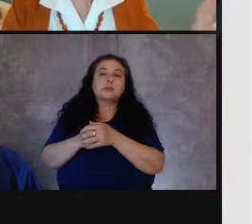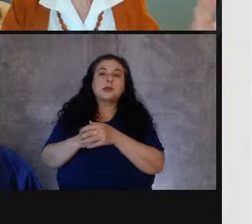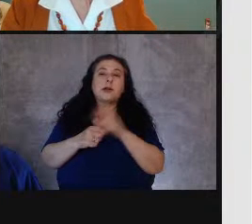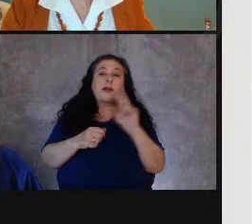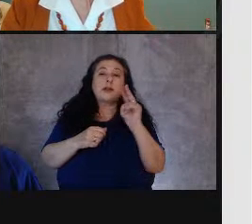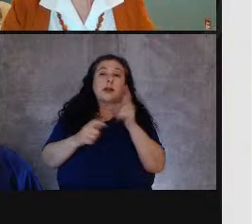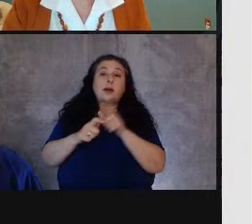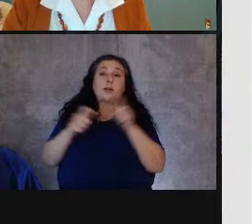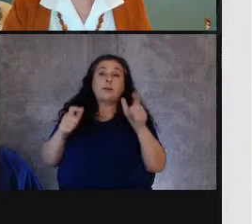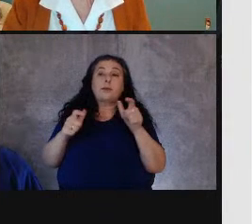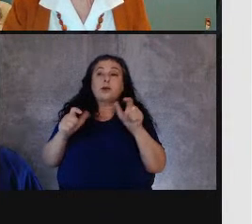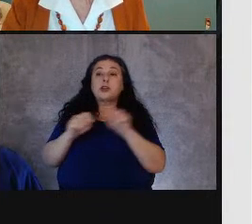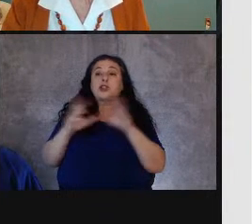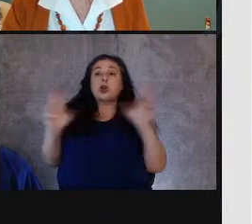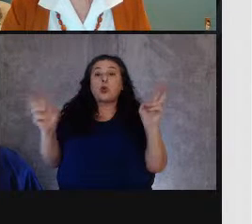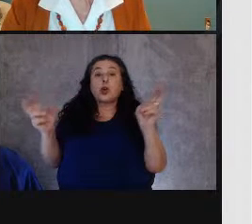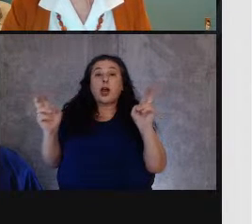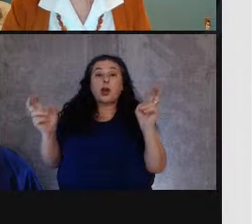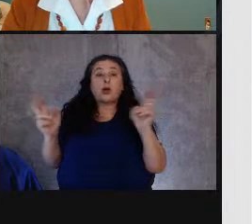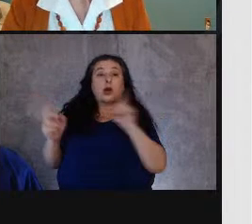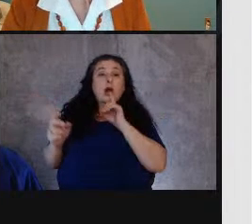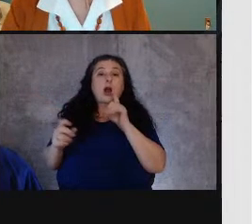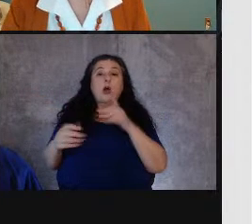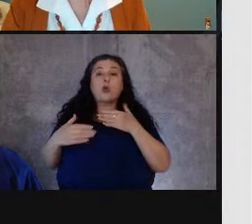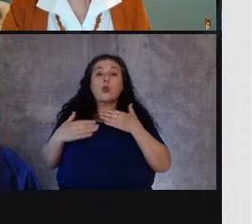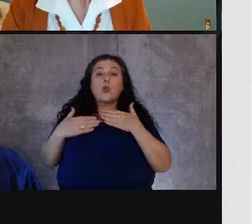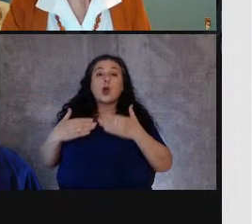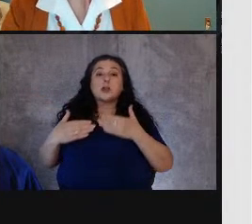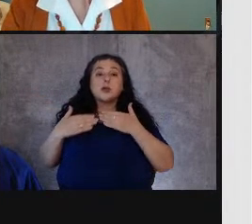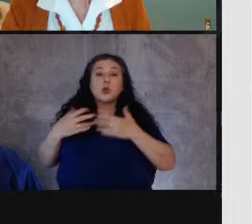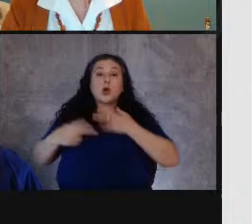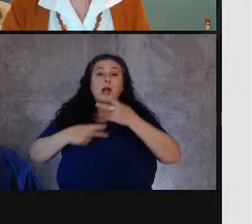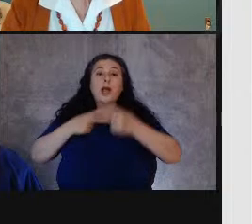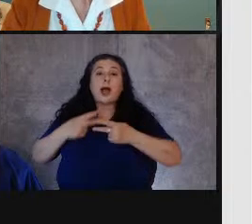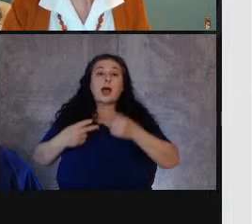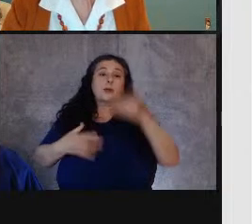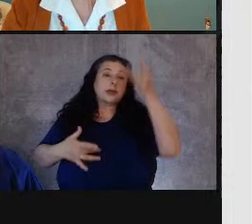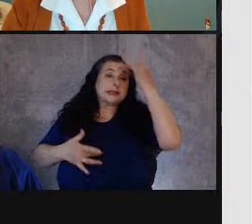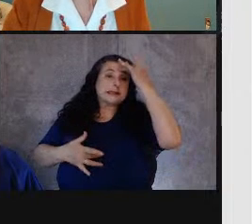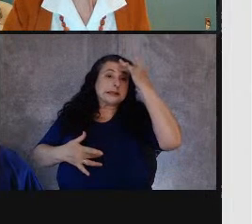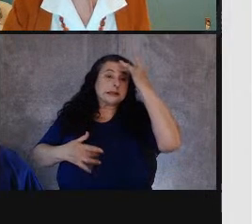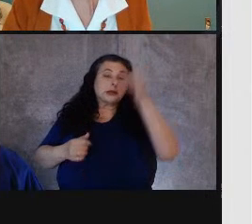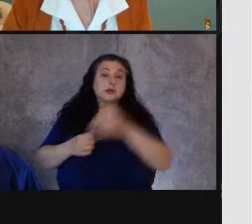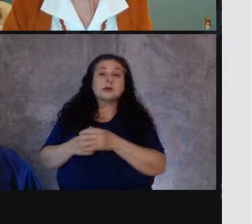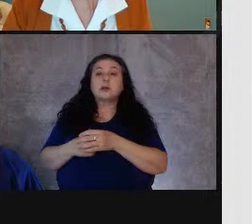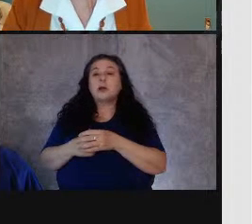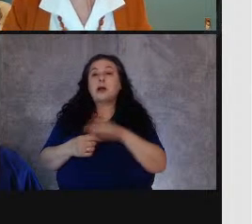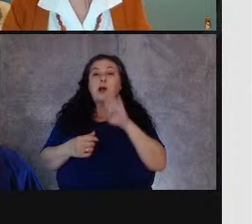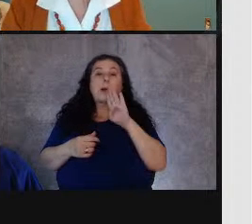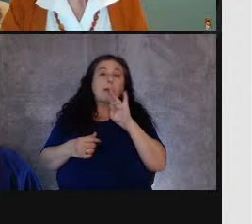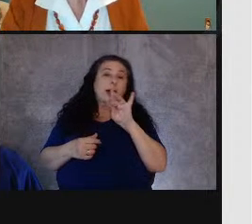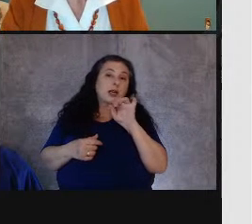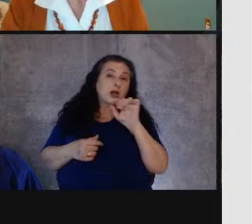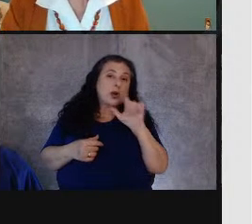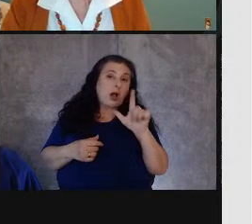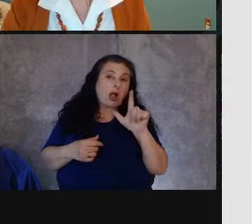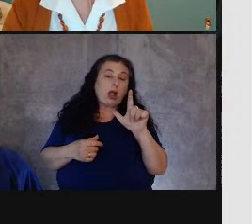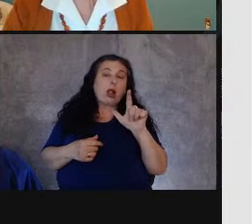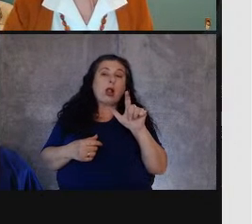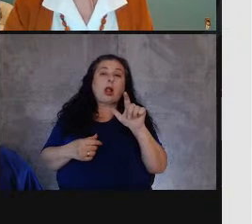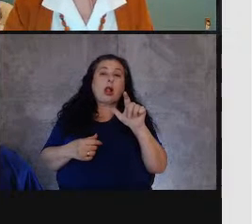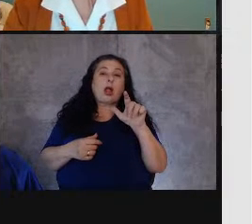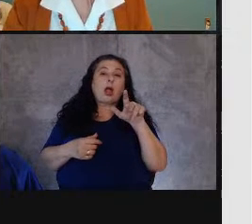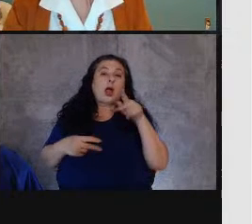second biggest general category are respiratory type diseases, bacterial pneumonia, for example,